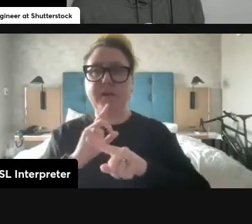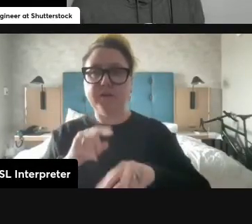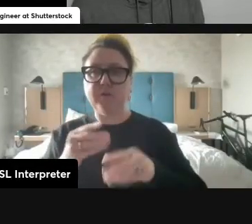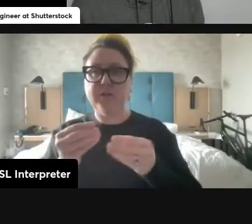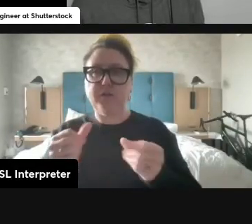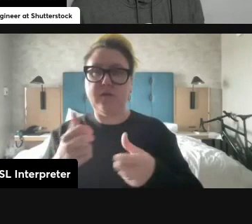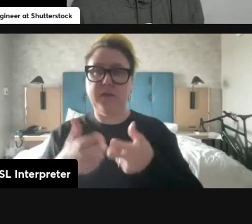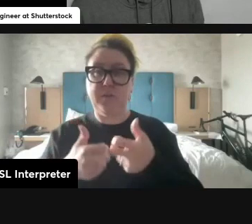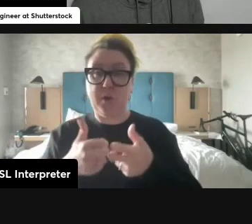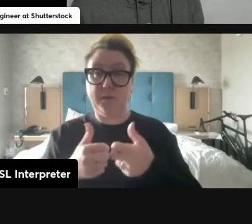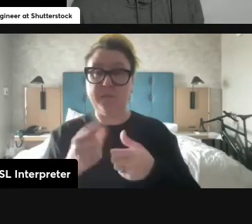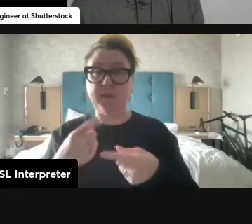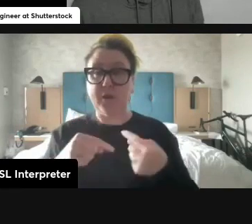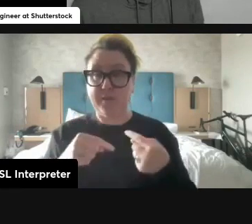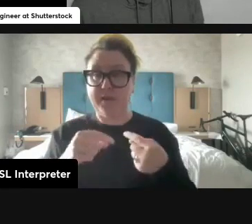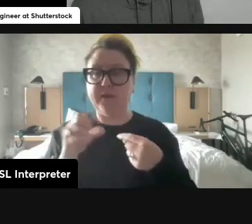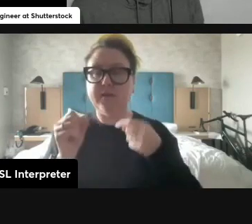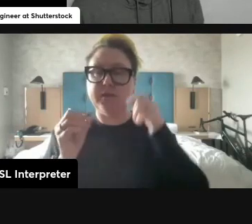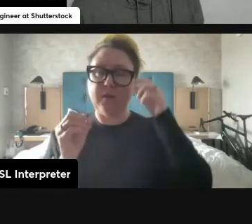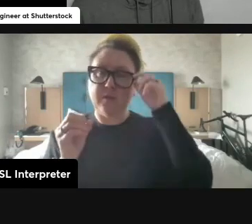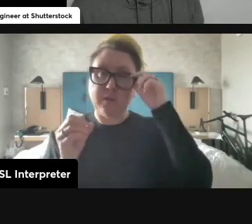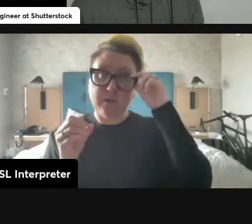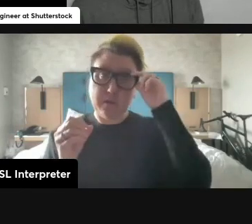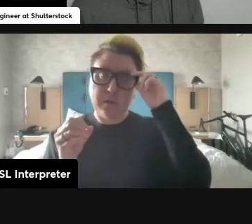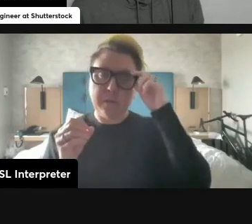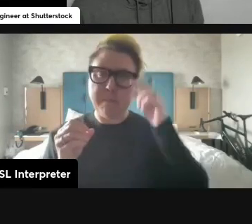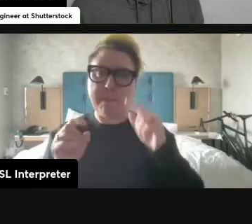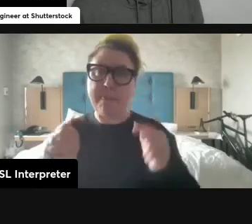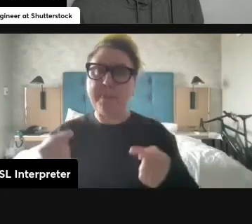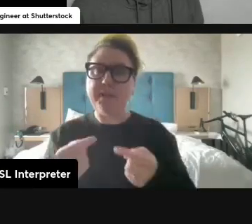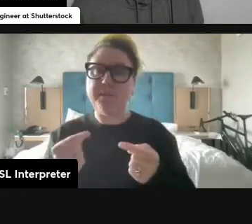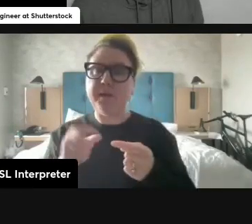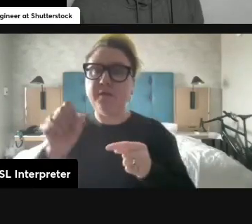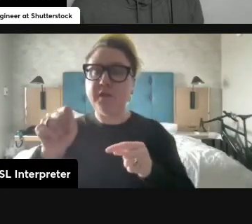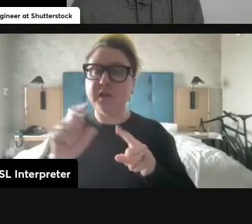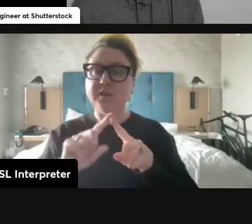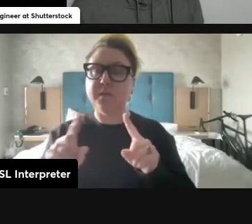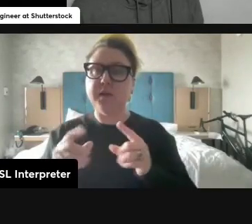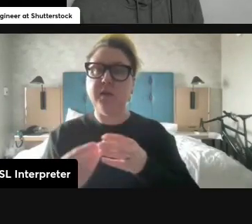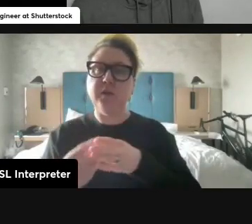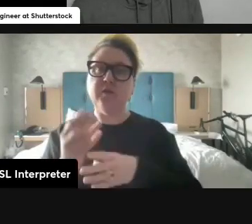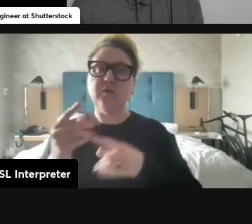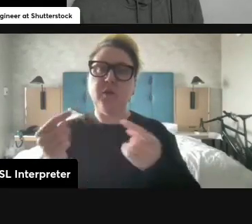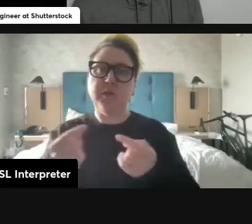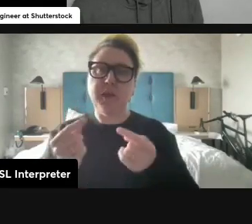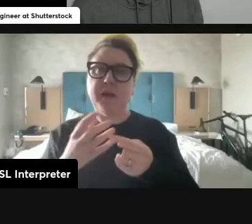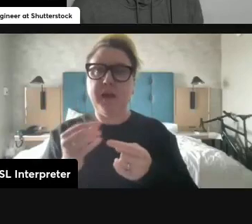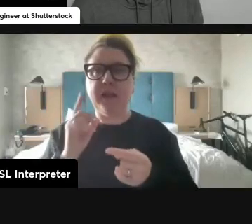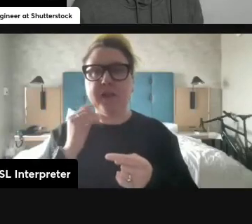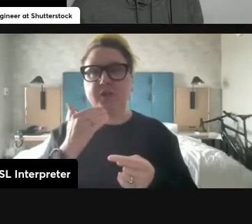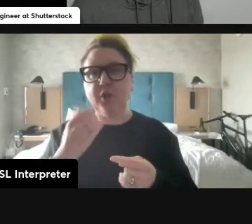the problems that are coming. So it's painful, but it's one of the growing pains, and I think it's a good thing.